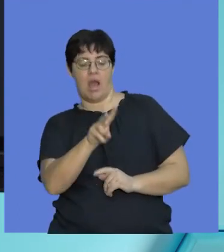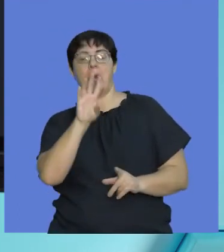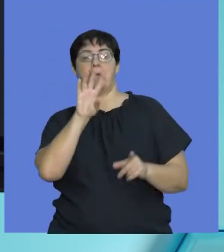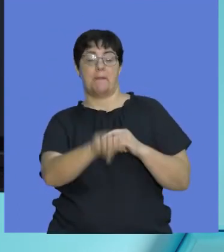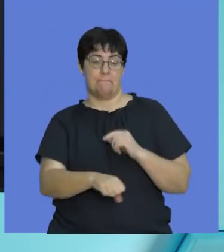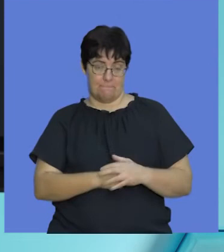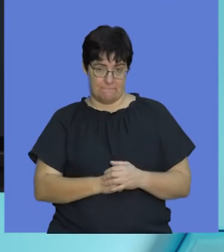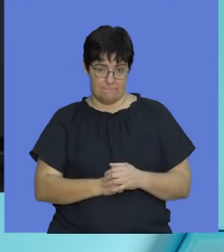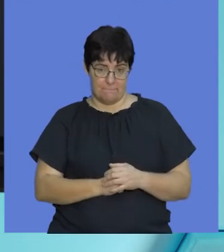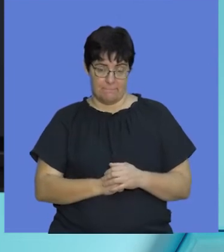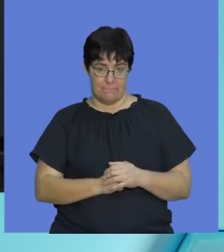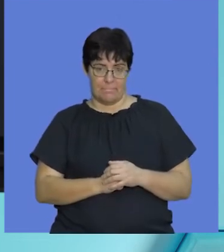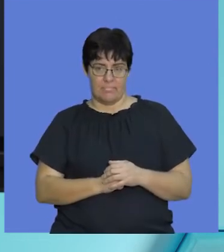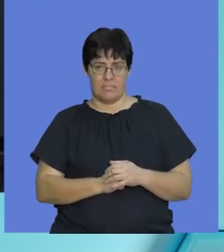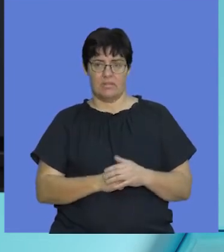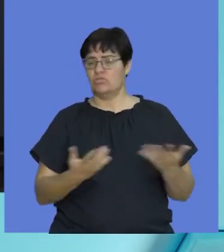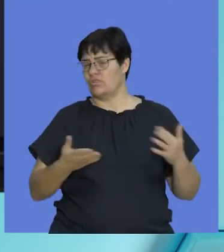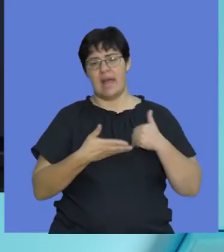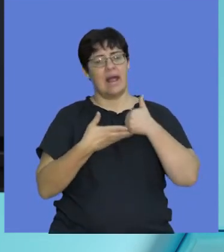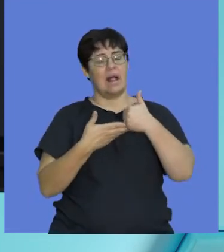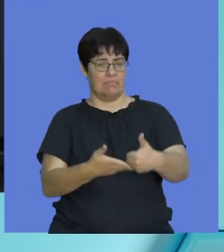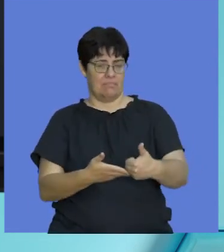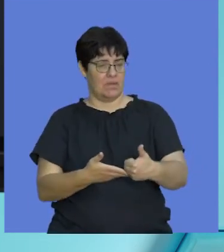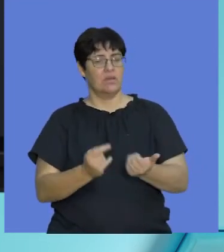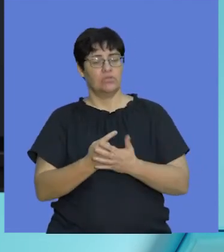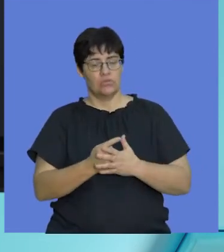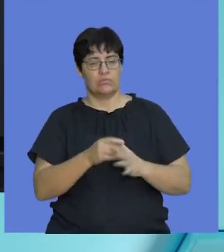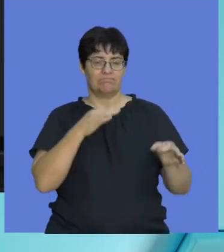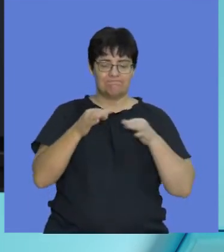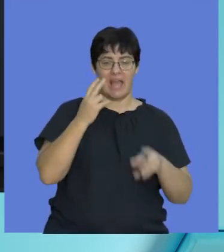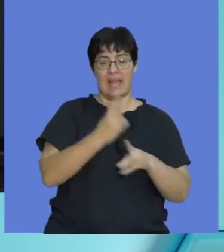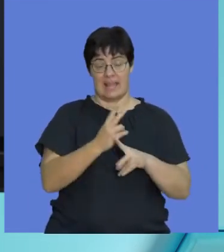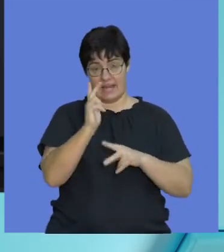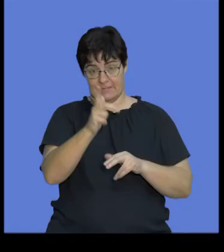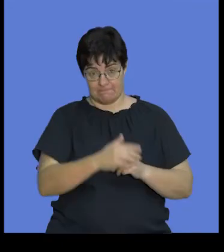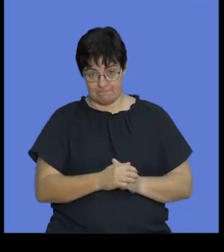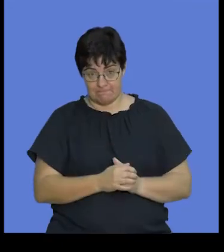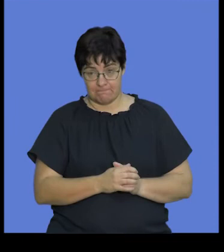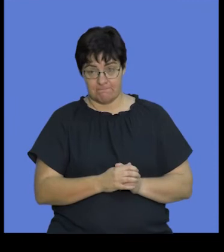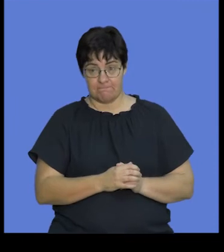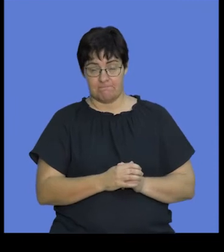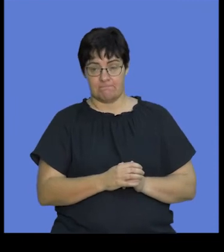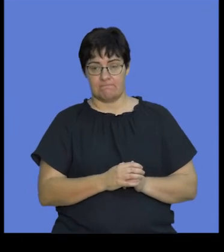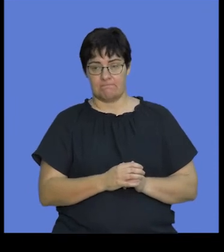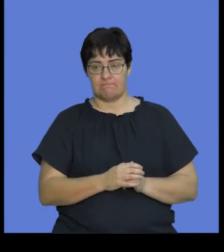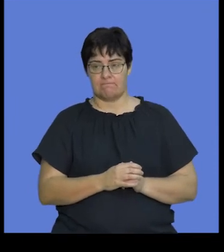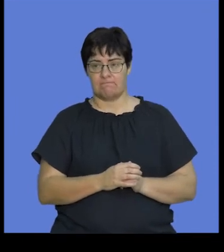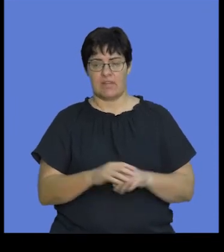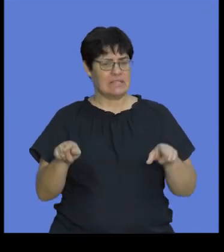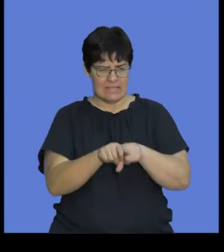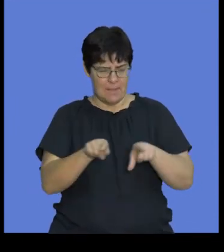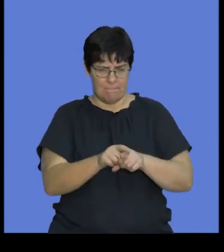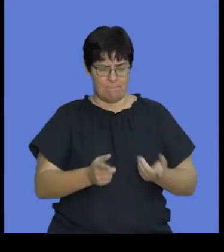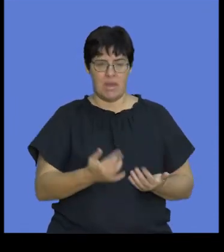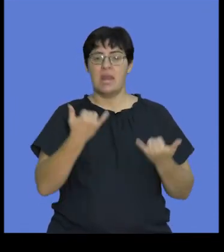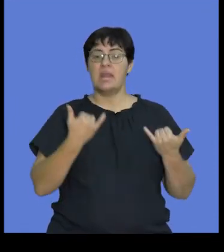at it again. Okay, so it's just to help you when you go through this again at some stage. Then the same